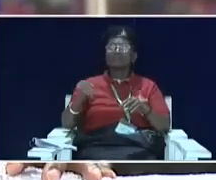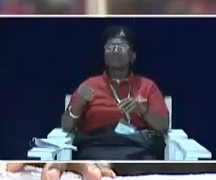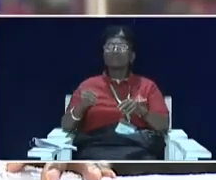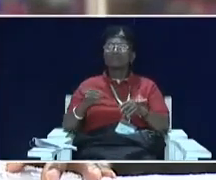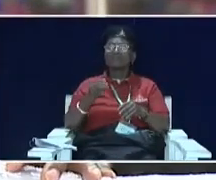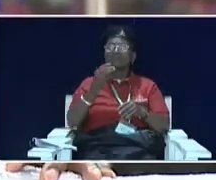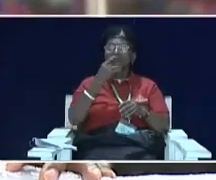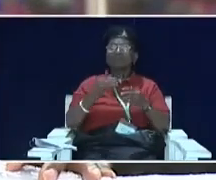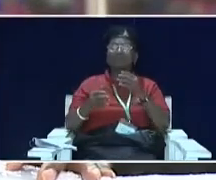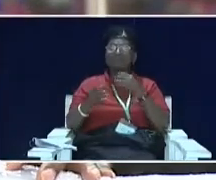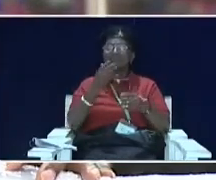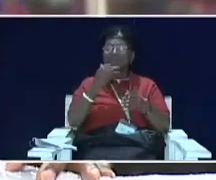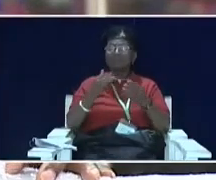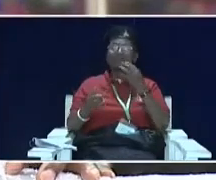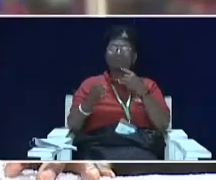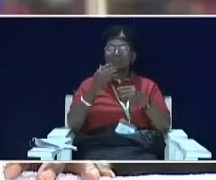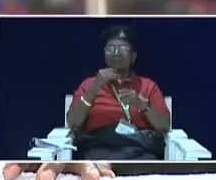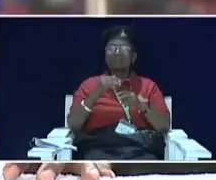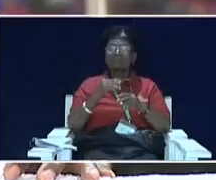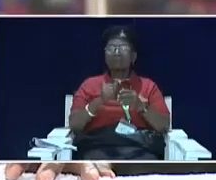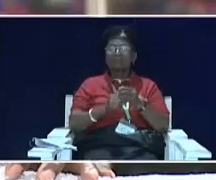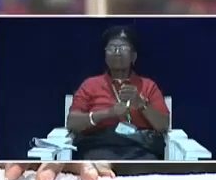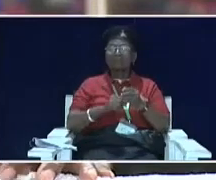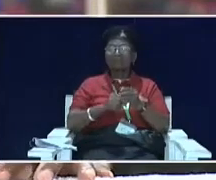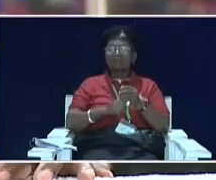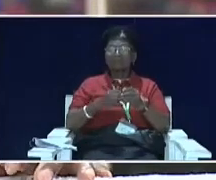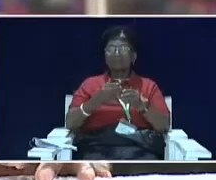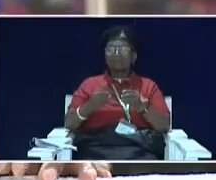everything that is causing me sorrow.